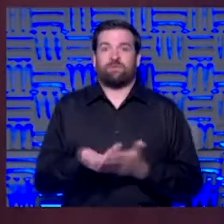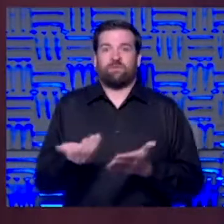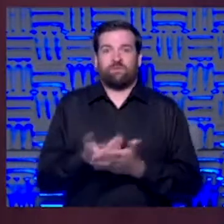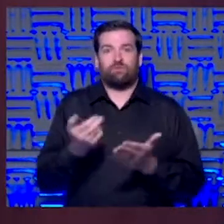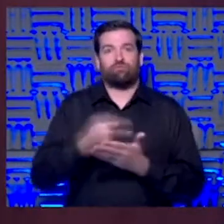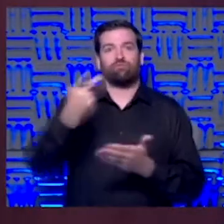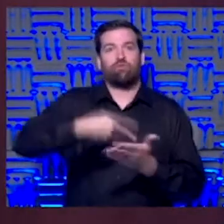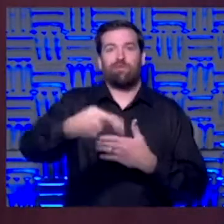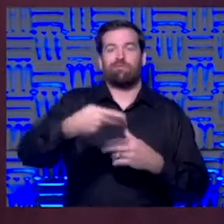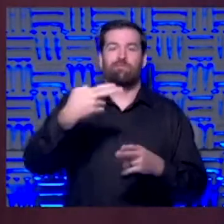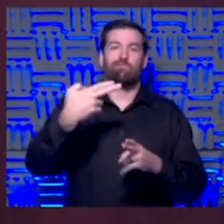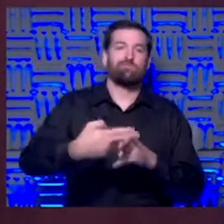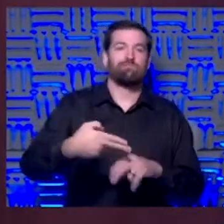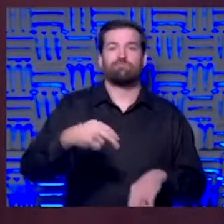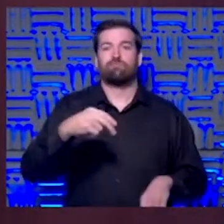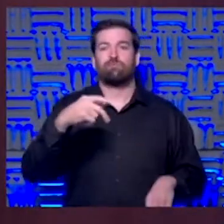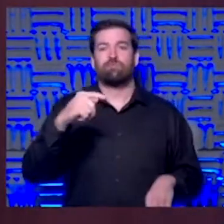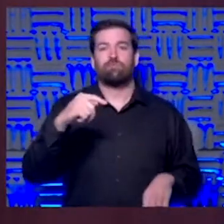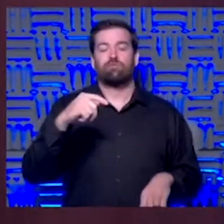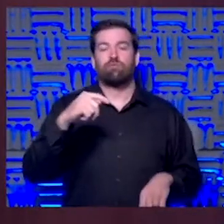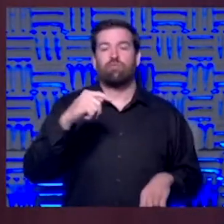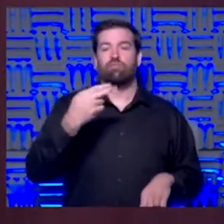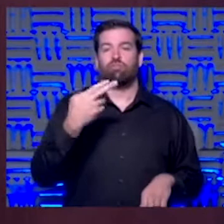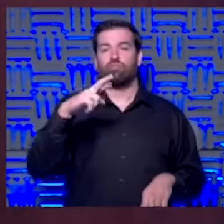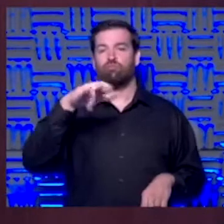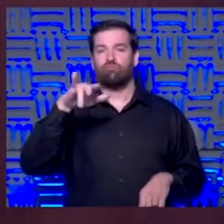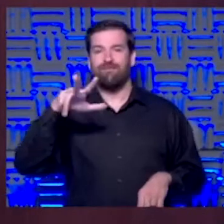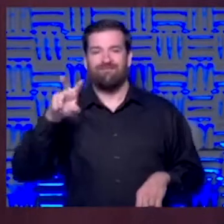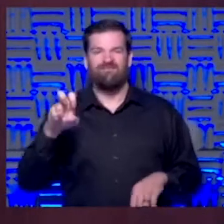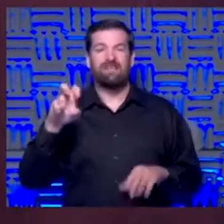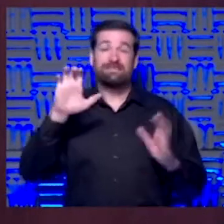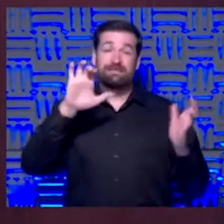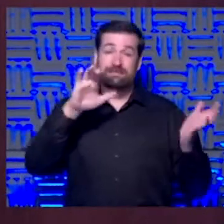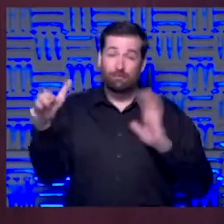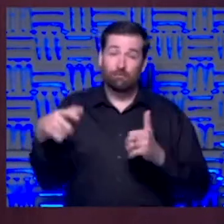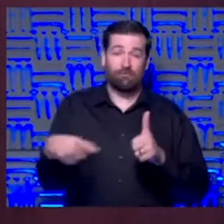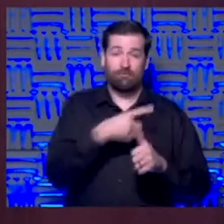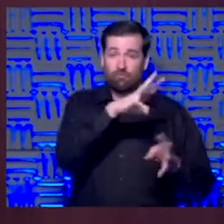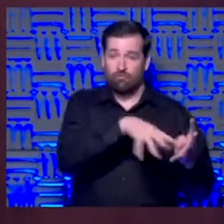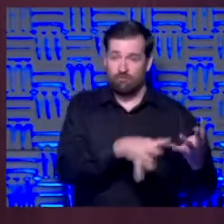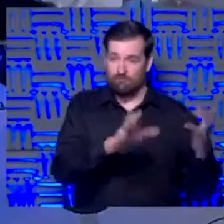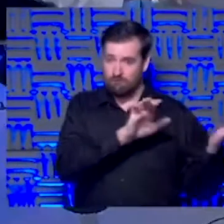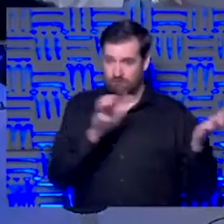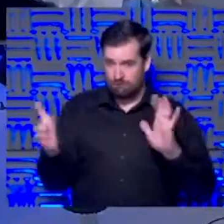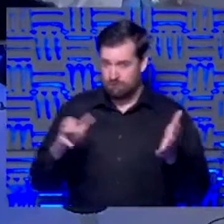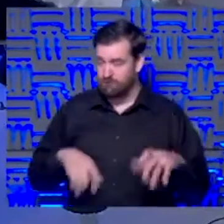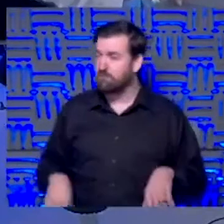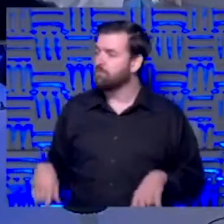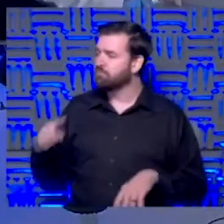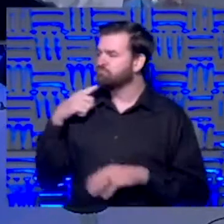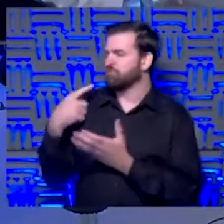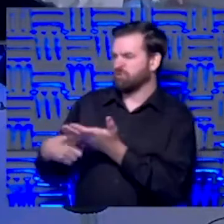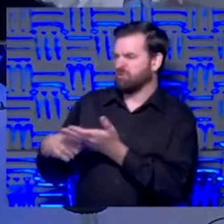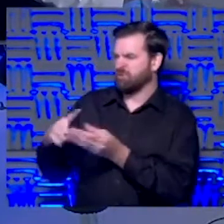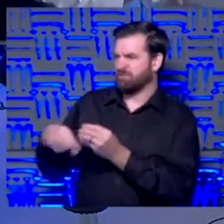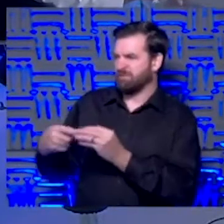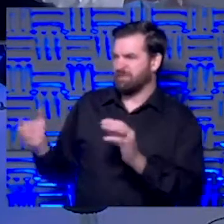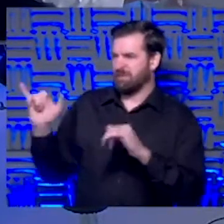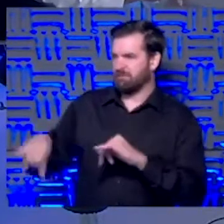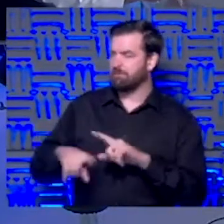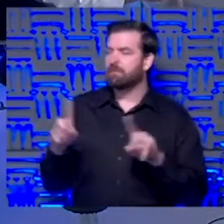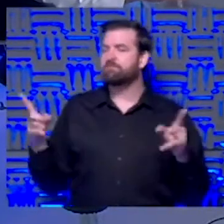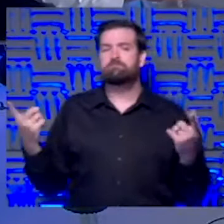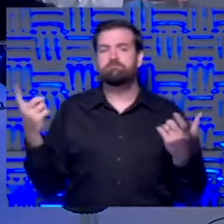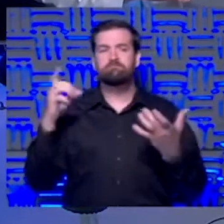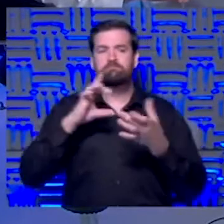Revive. And you can see that their trends are very similar to what the first graph was as well. So we're going to talk a little bit more about Revive in just a moment. But what do these numbers tell